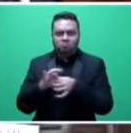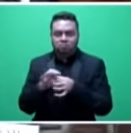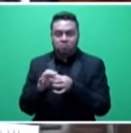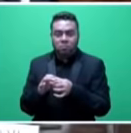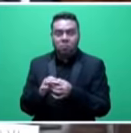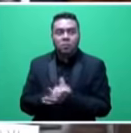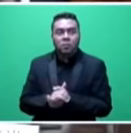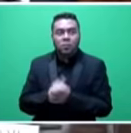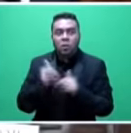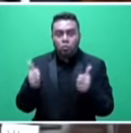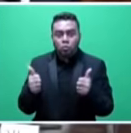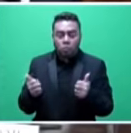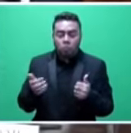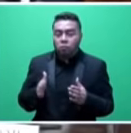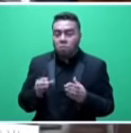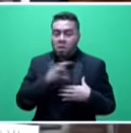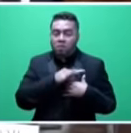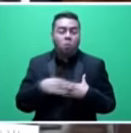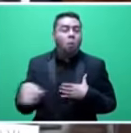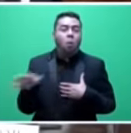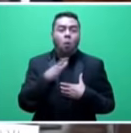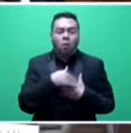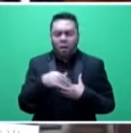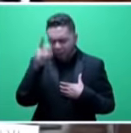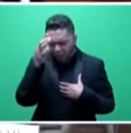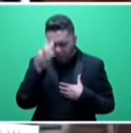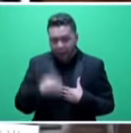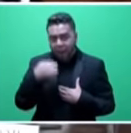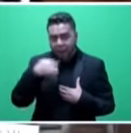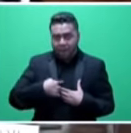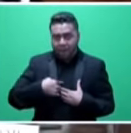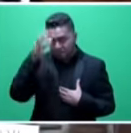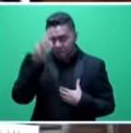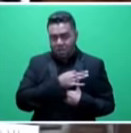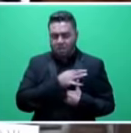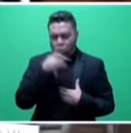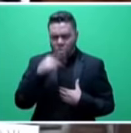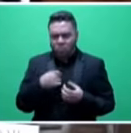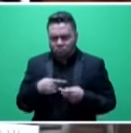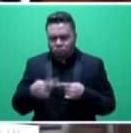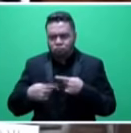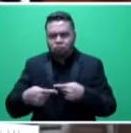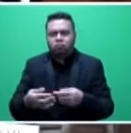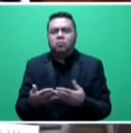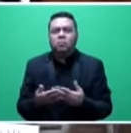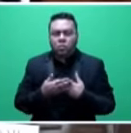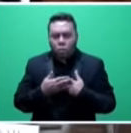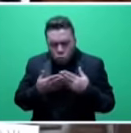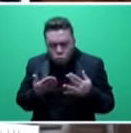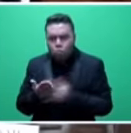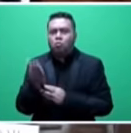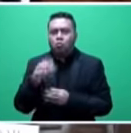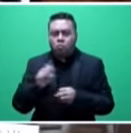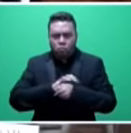I sincerely believe that we could get through this unprecedented event if we all share our collective responsibility and dedicate